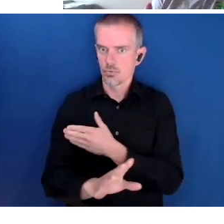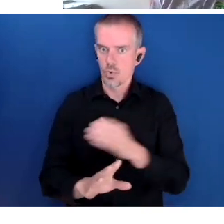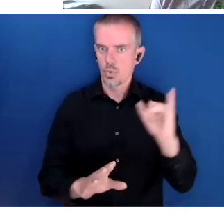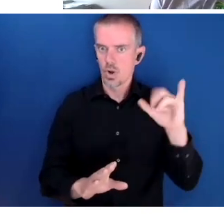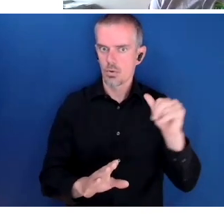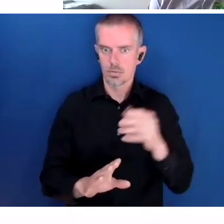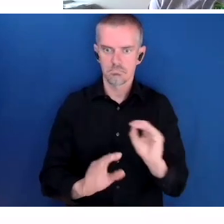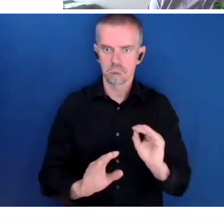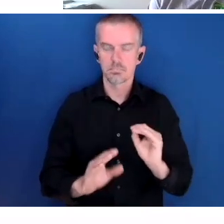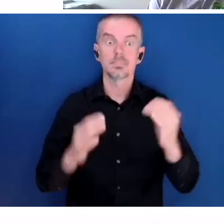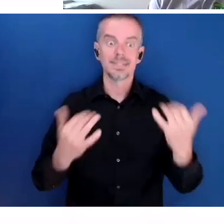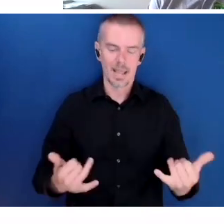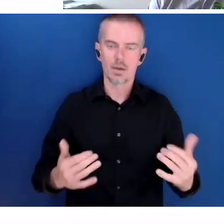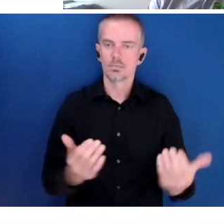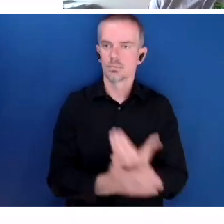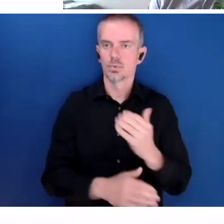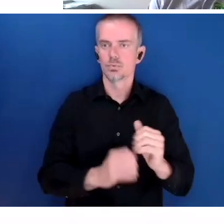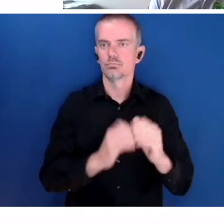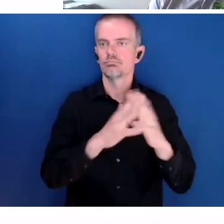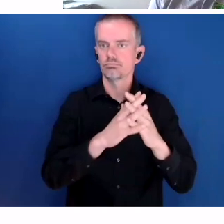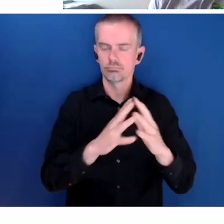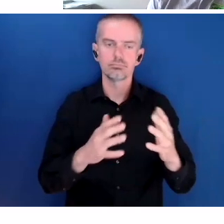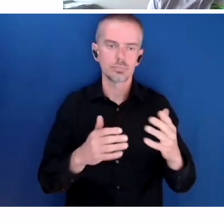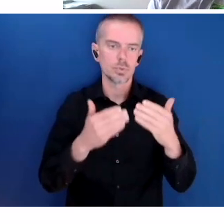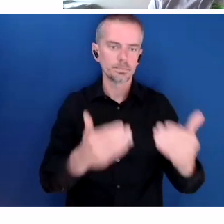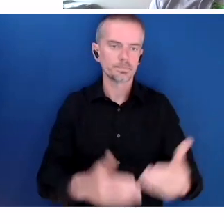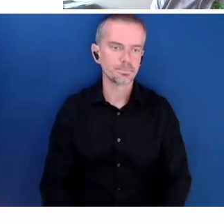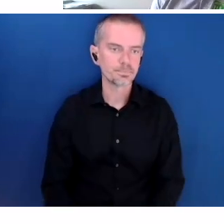Act, but we're now moving forward through our cooperative forestry programs.